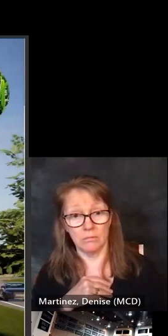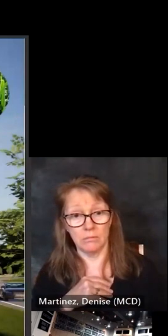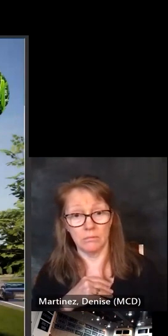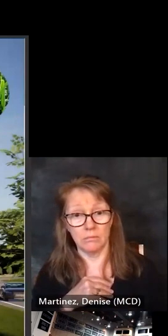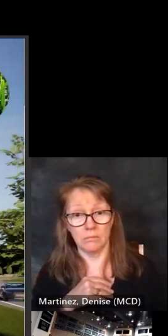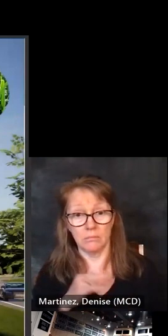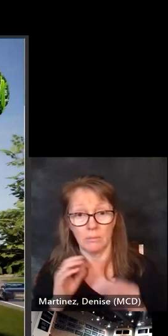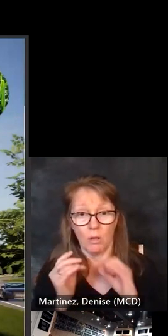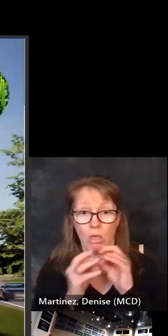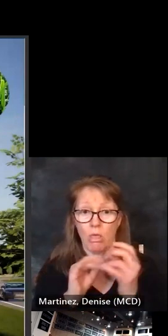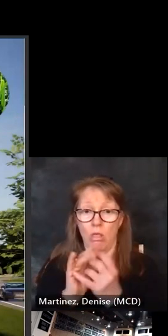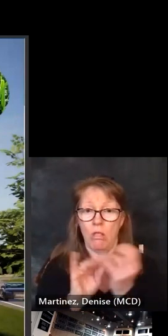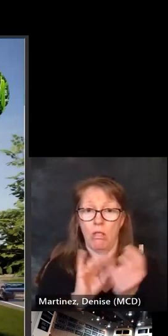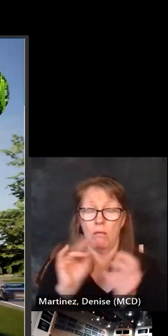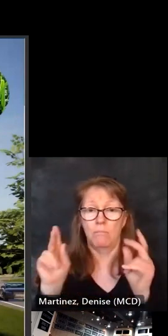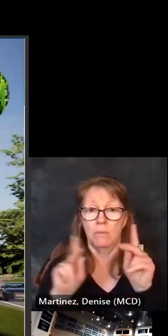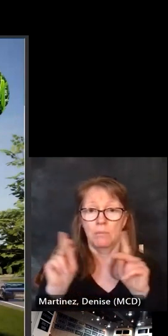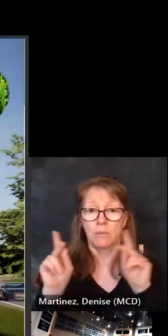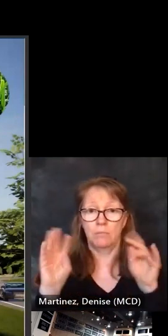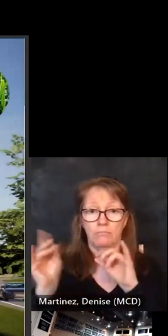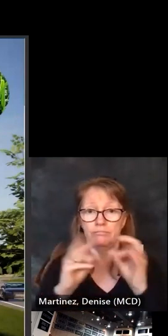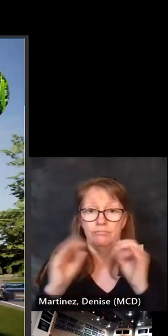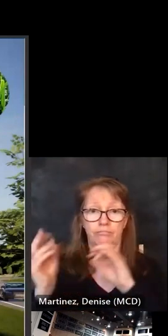And so, you